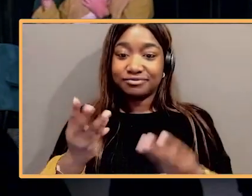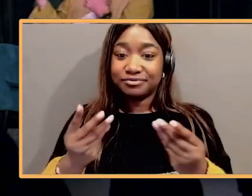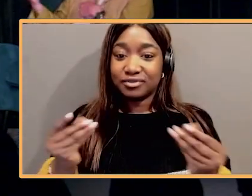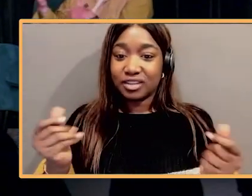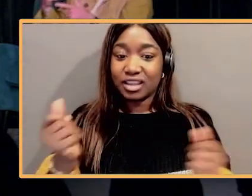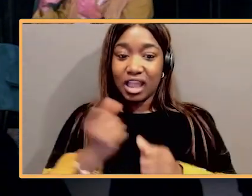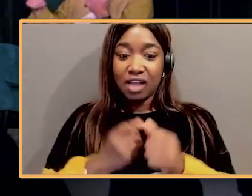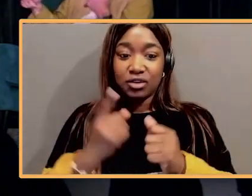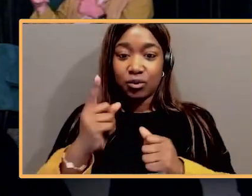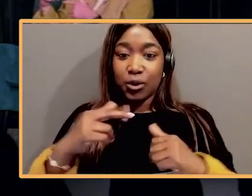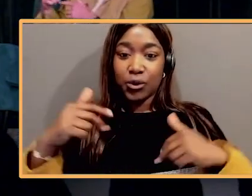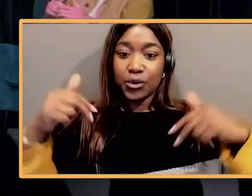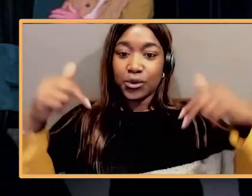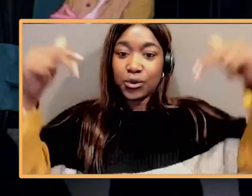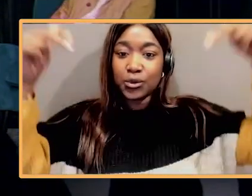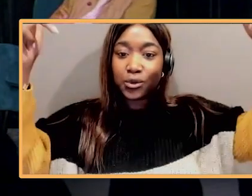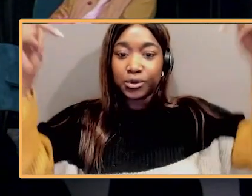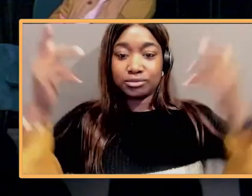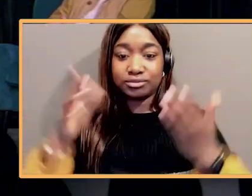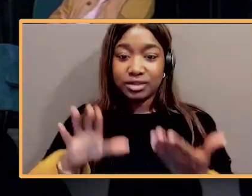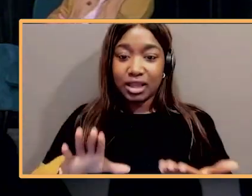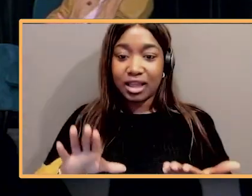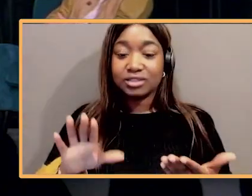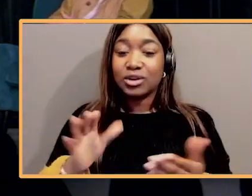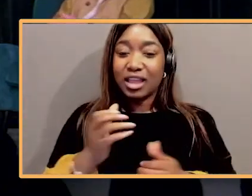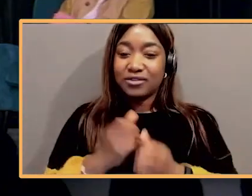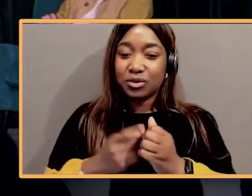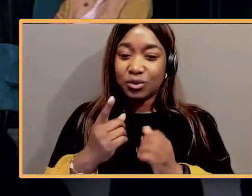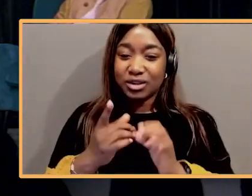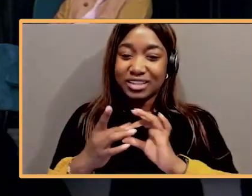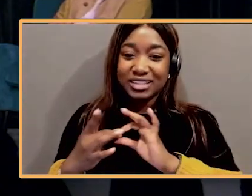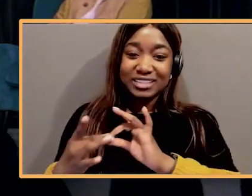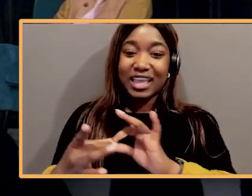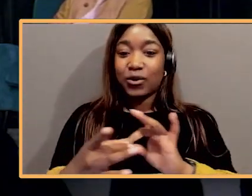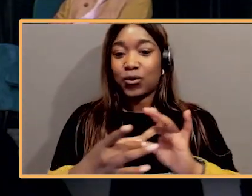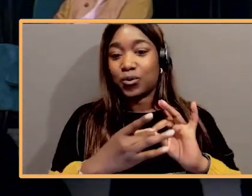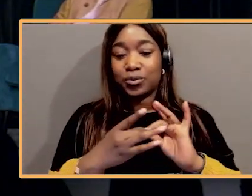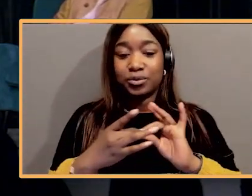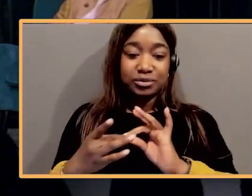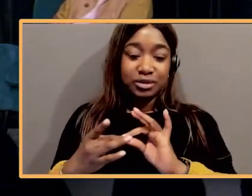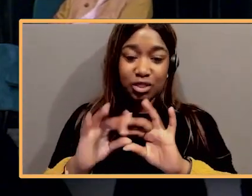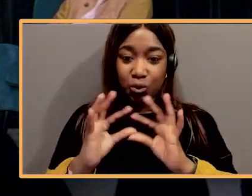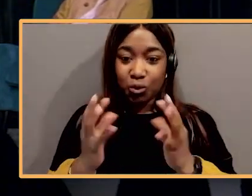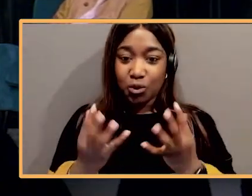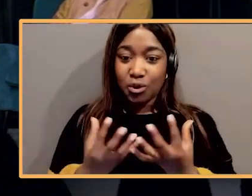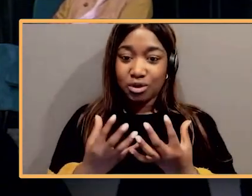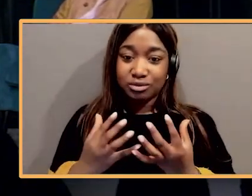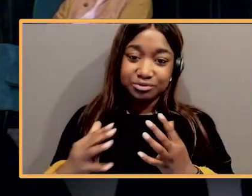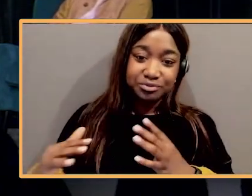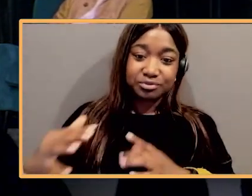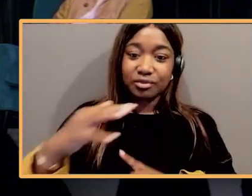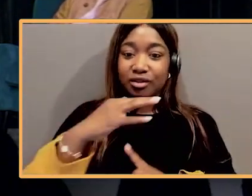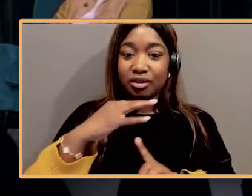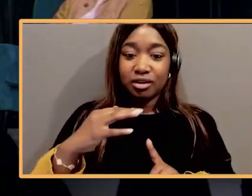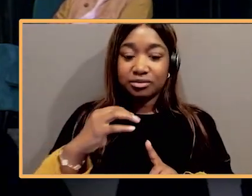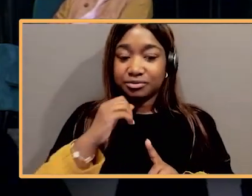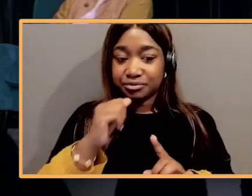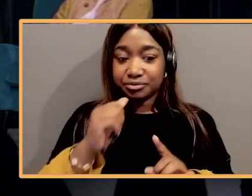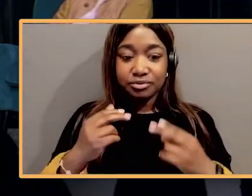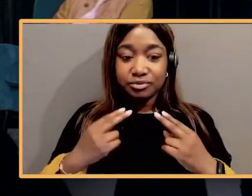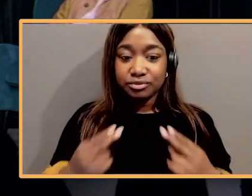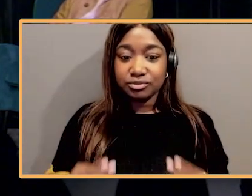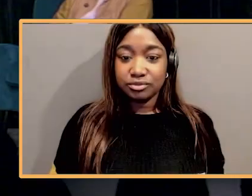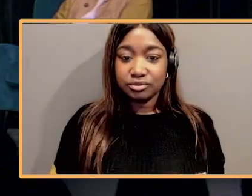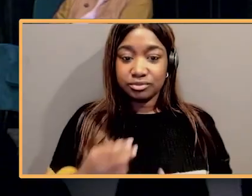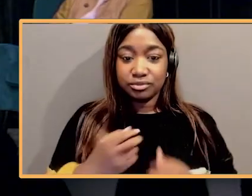entangled with each other and the world around us. I think this is more than a human issue. I think this is a transhuman issue in the sense